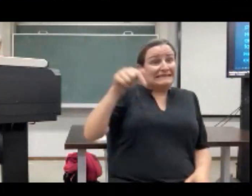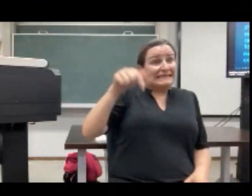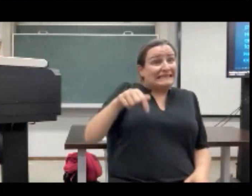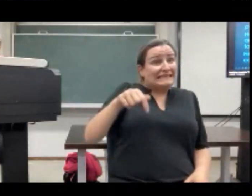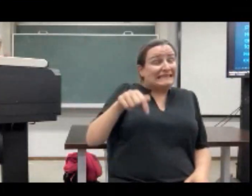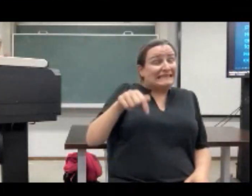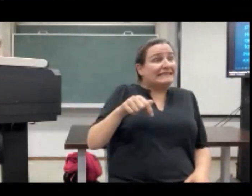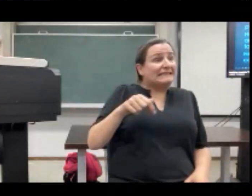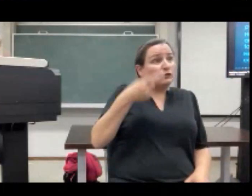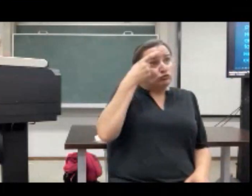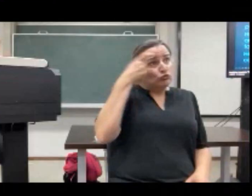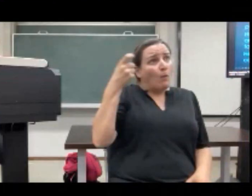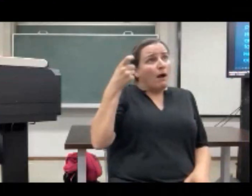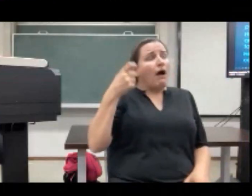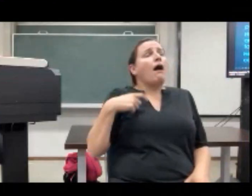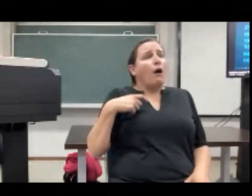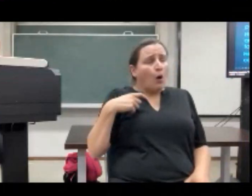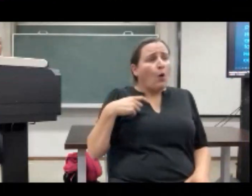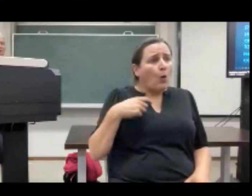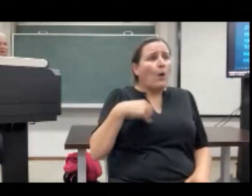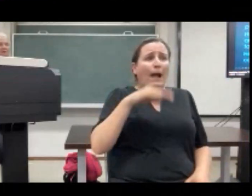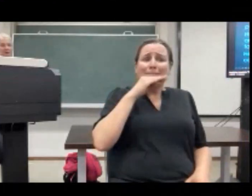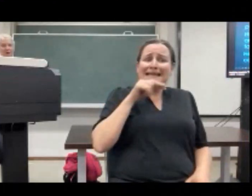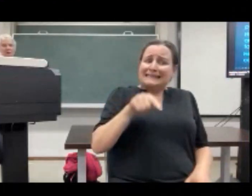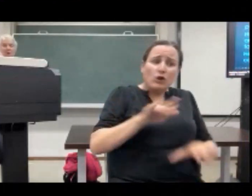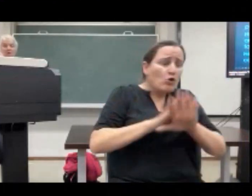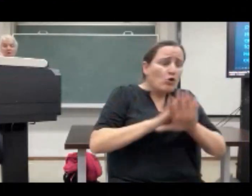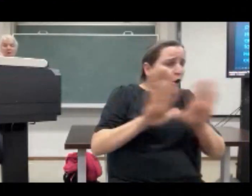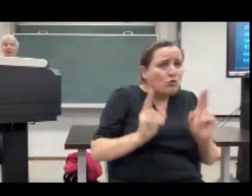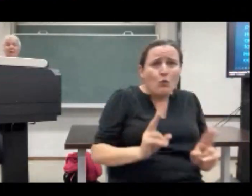it would have given him a framework to,